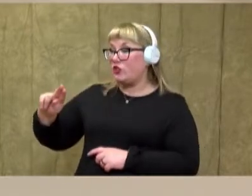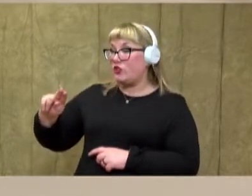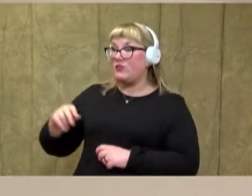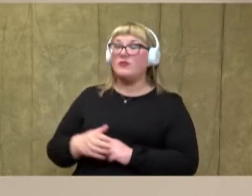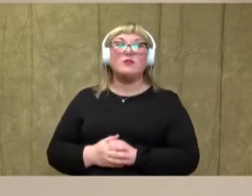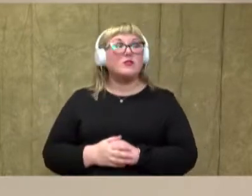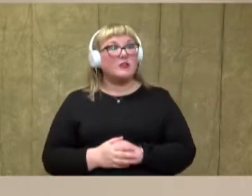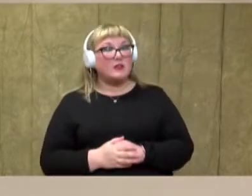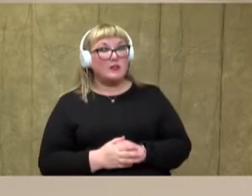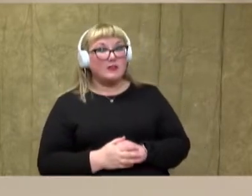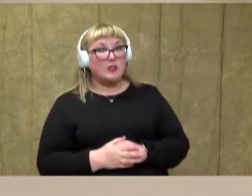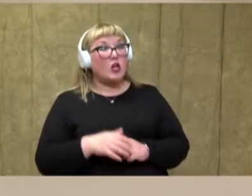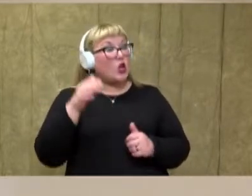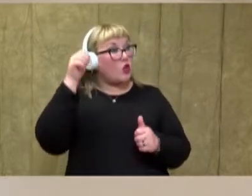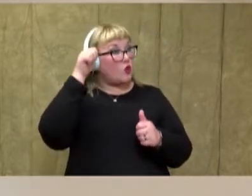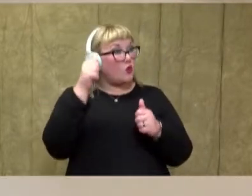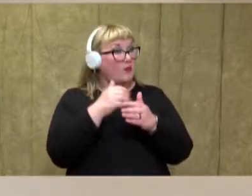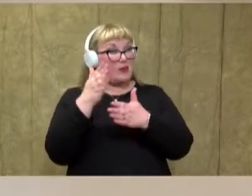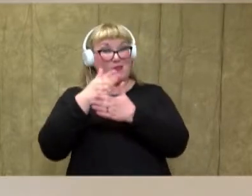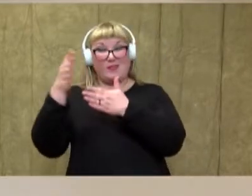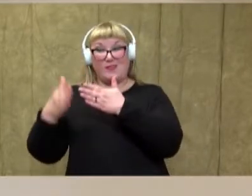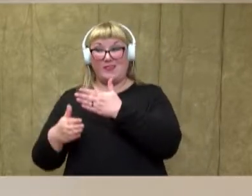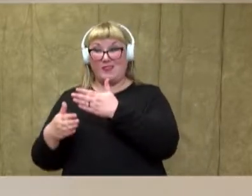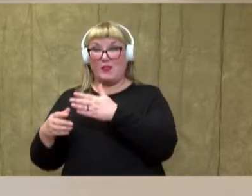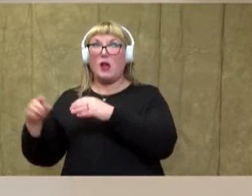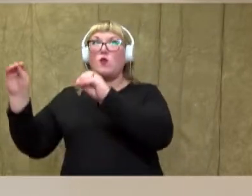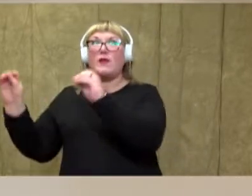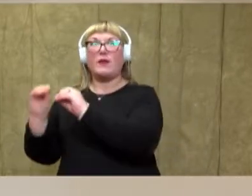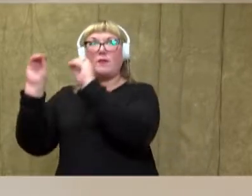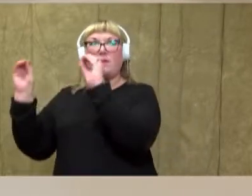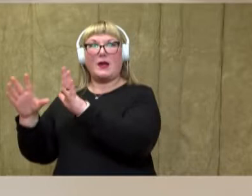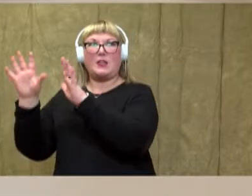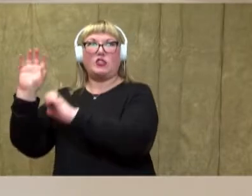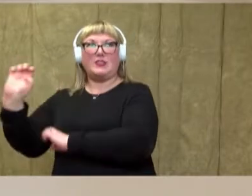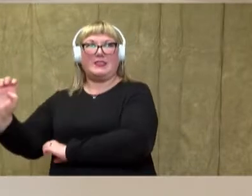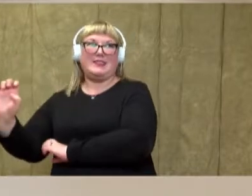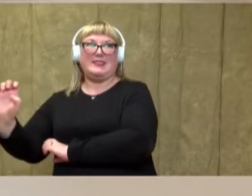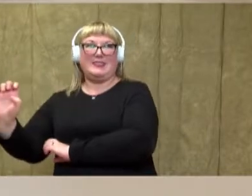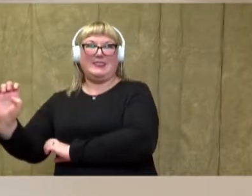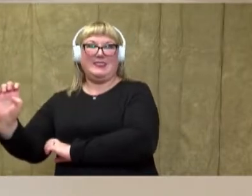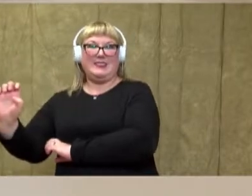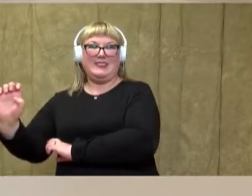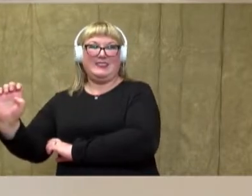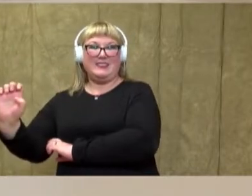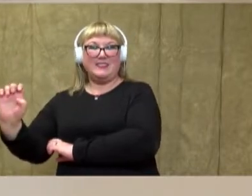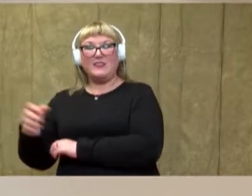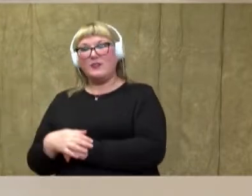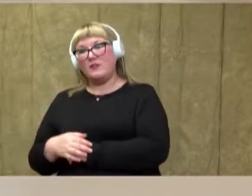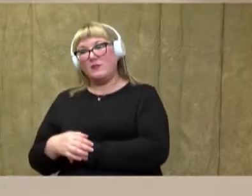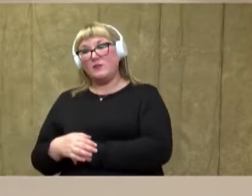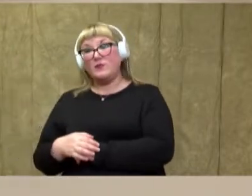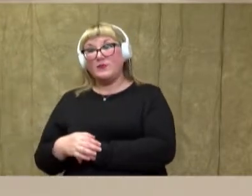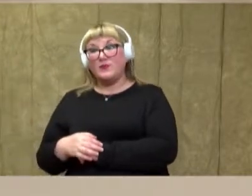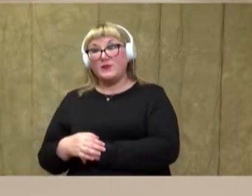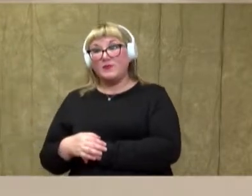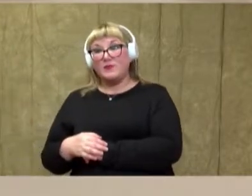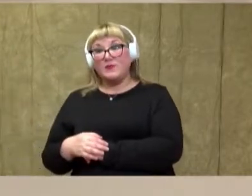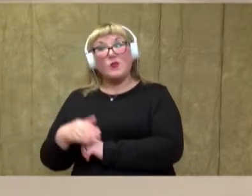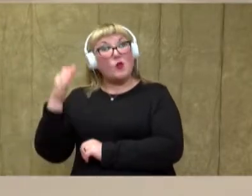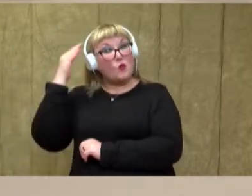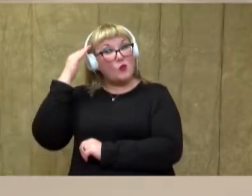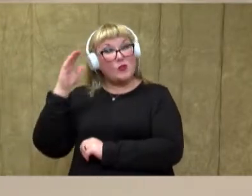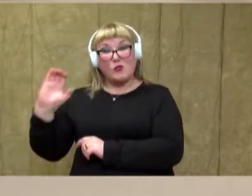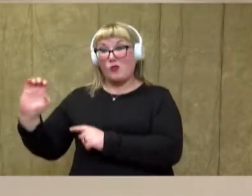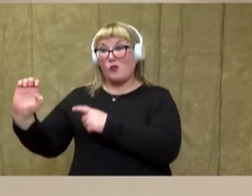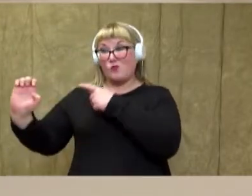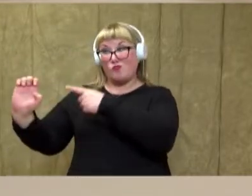also remember at the very end of that word, we have a special friend. Magic E. Absolutely. We know that his